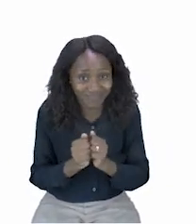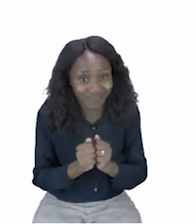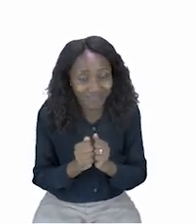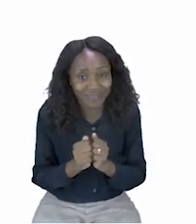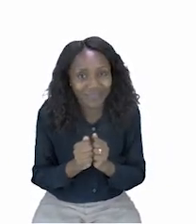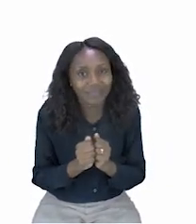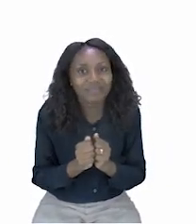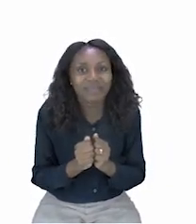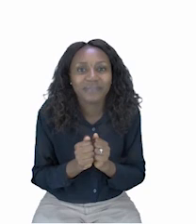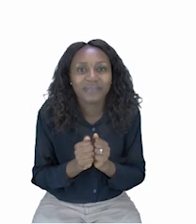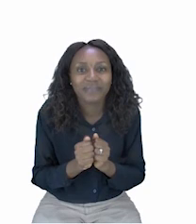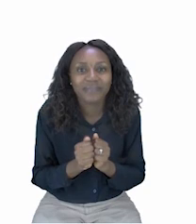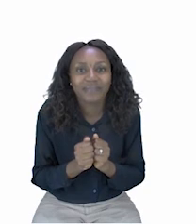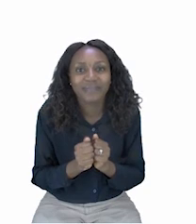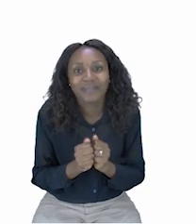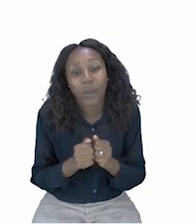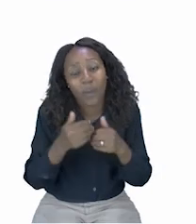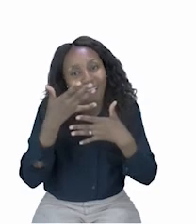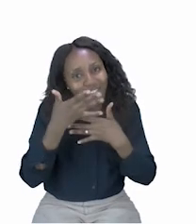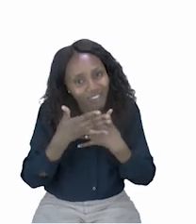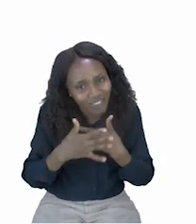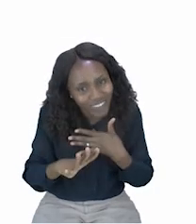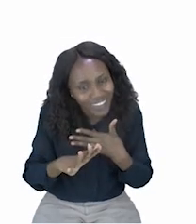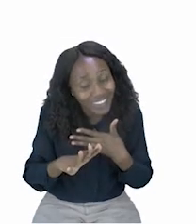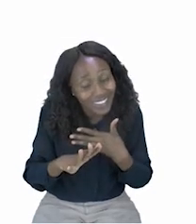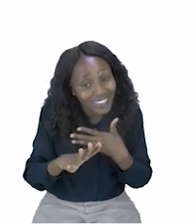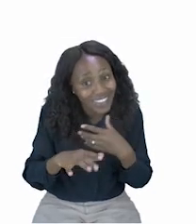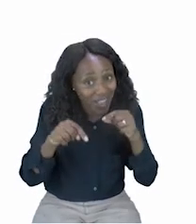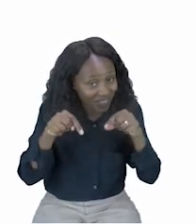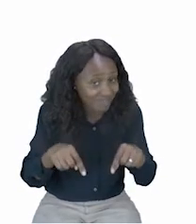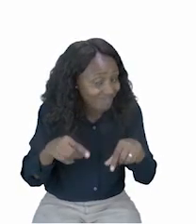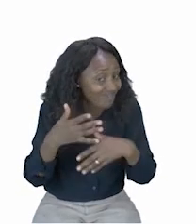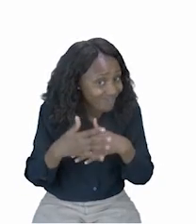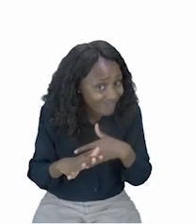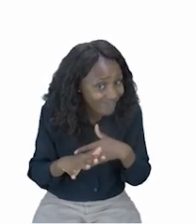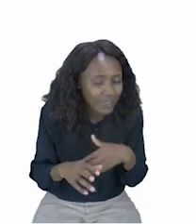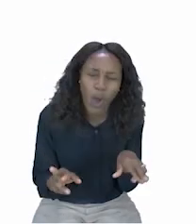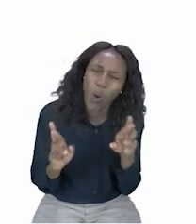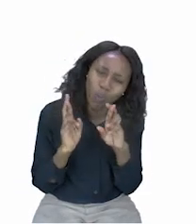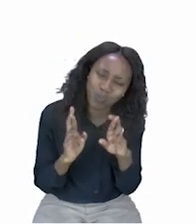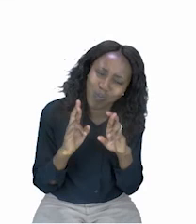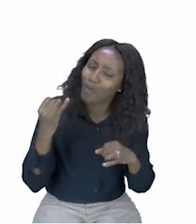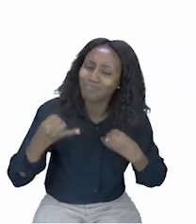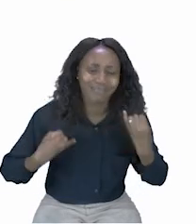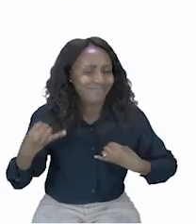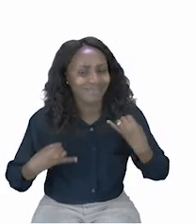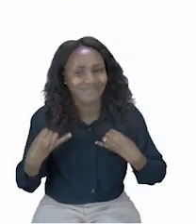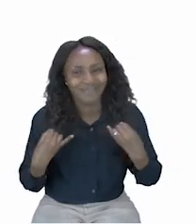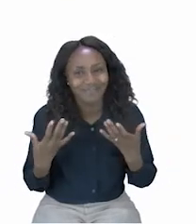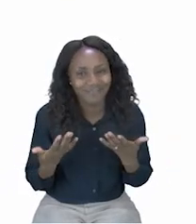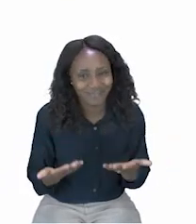This is now the end of our lesson for today, and I hope you enjoyed yourself.